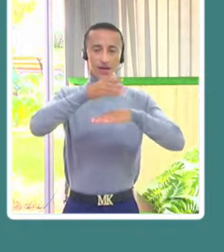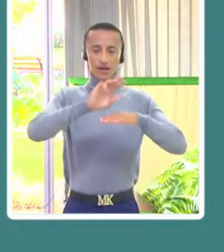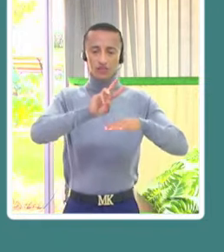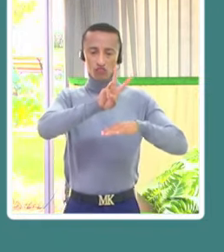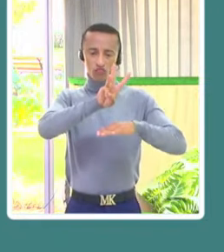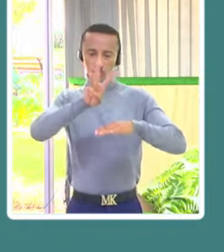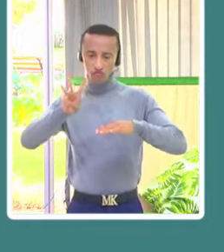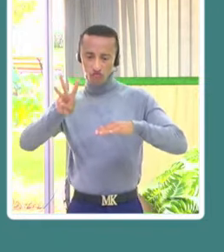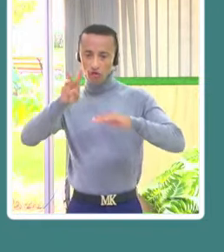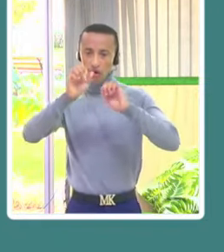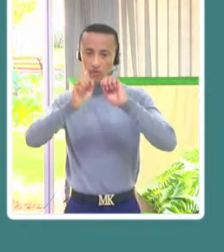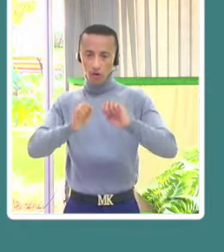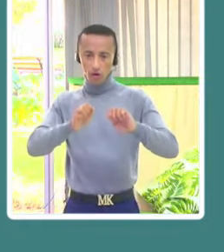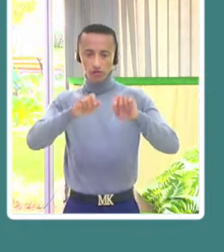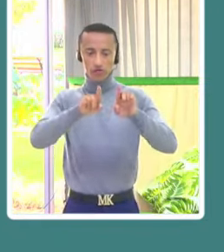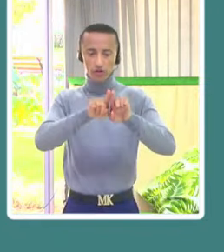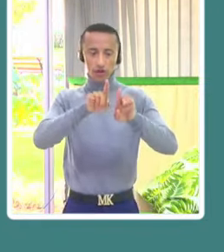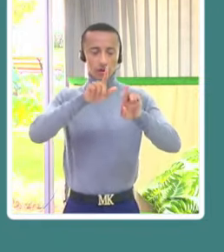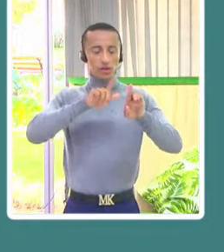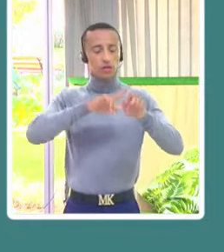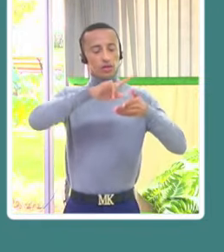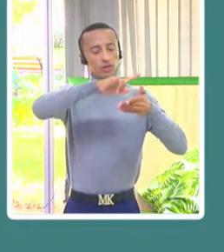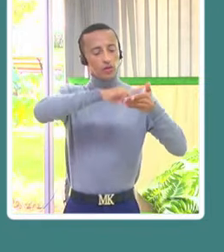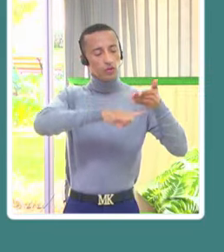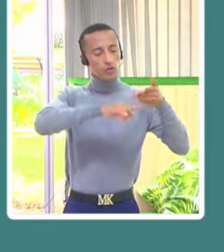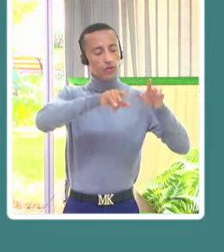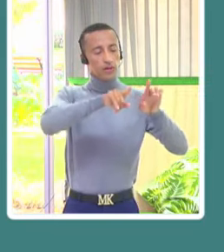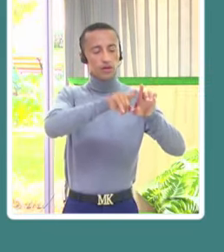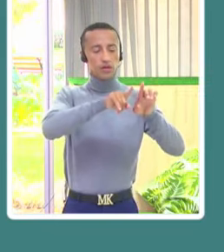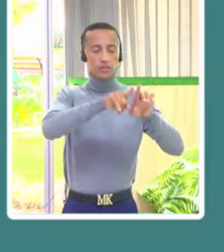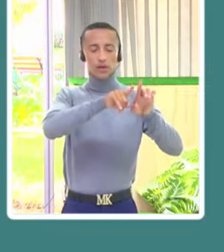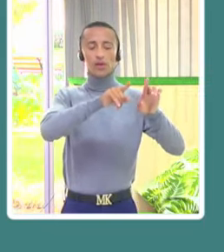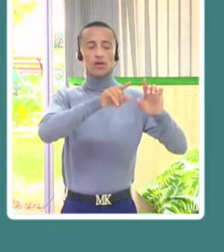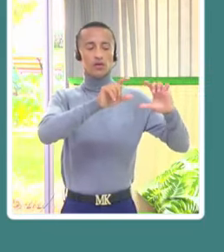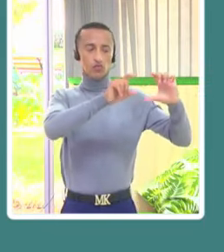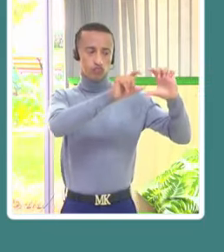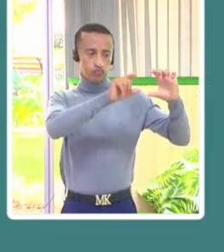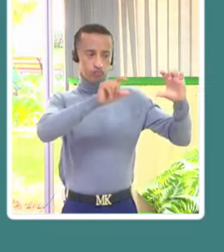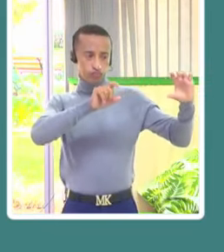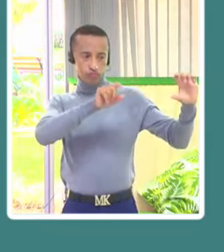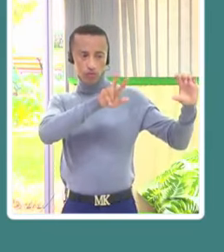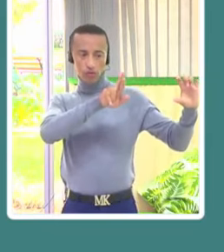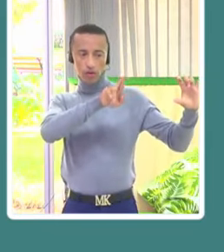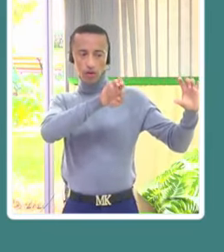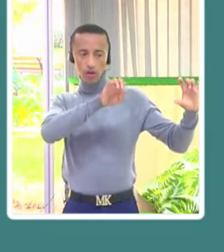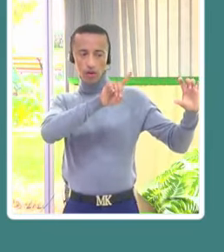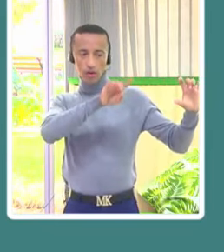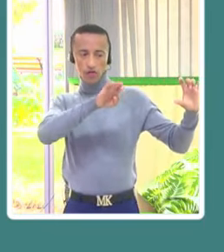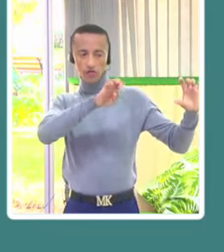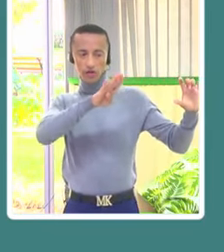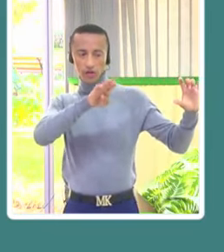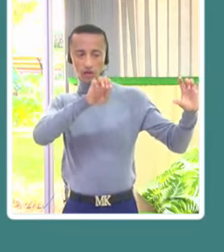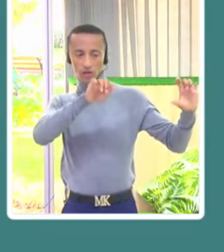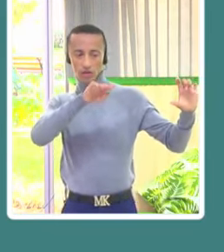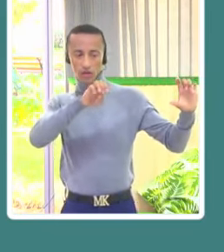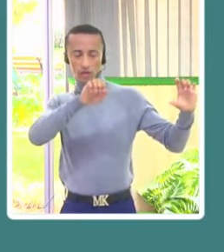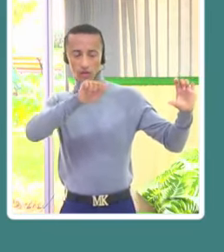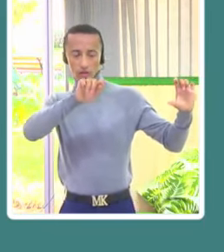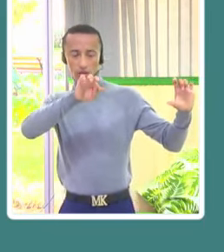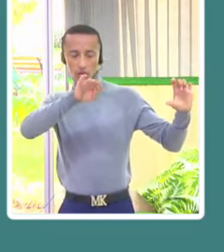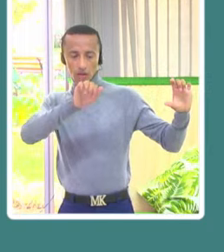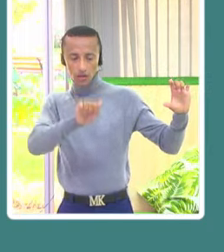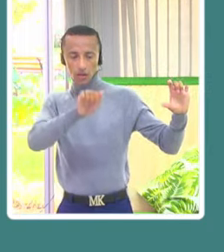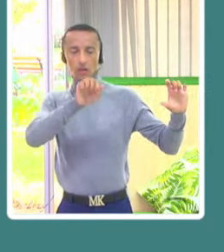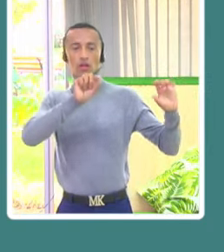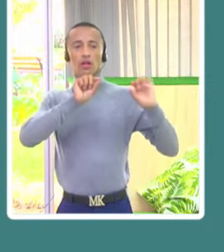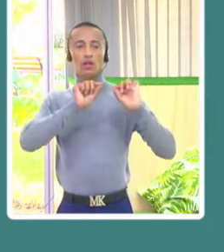a document. Hedge Belém Aberta is the first attempt at an